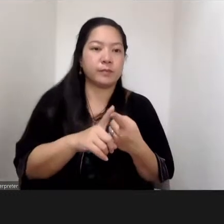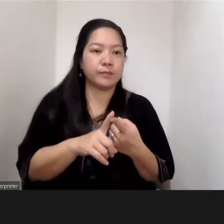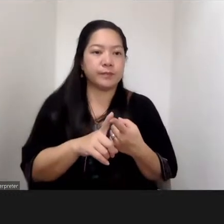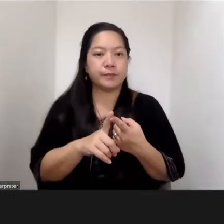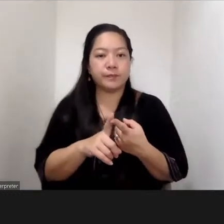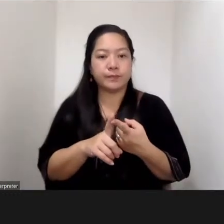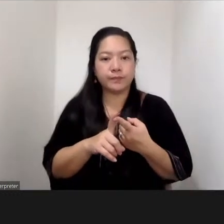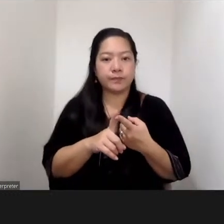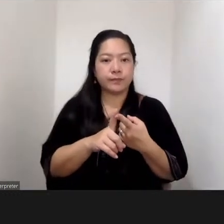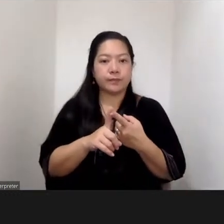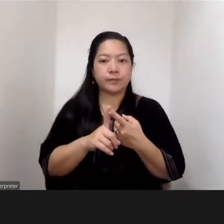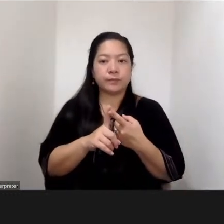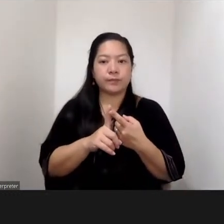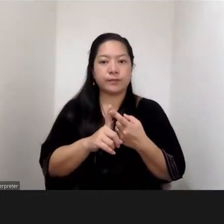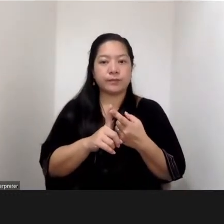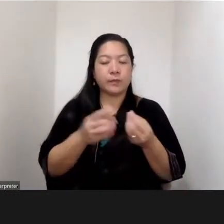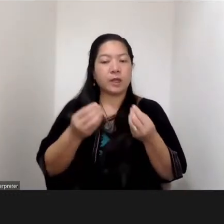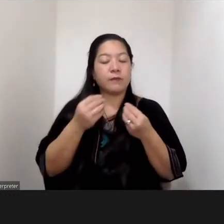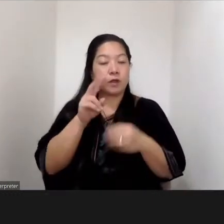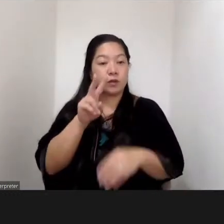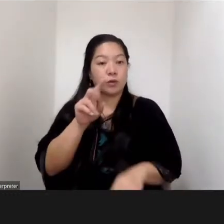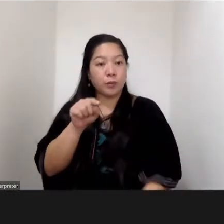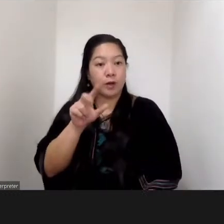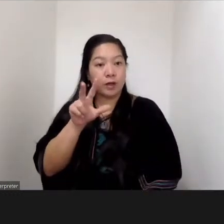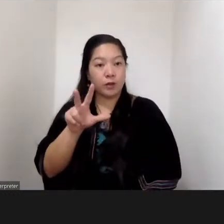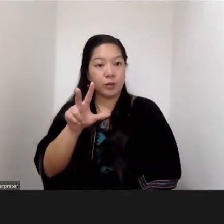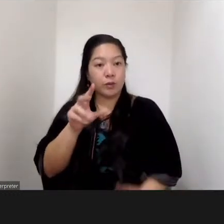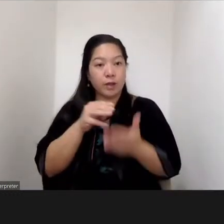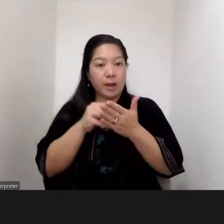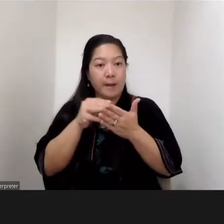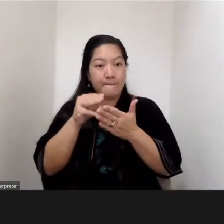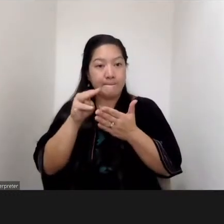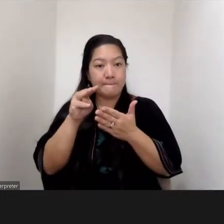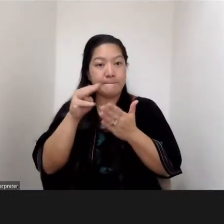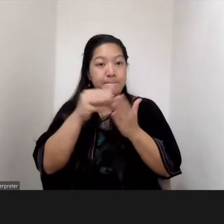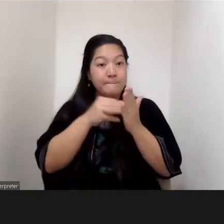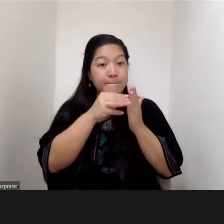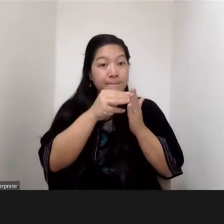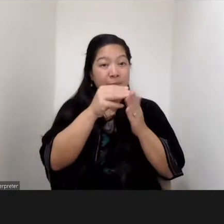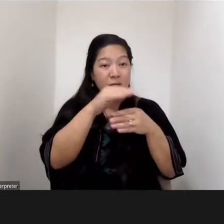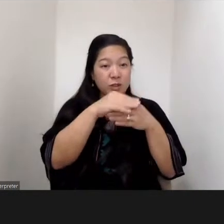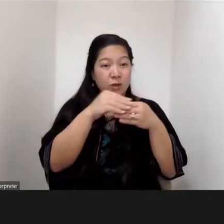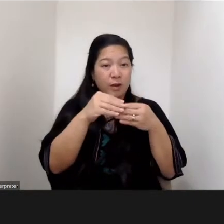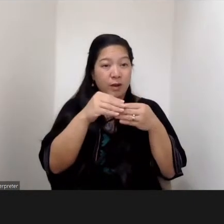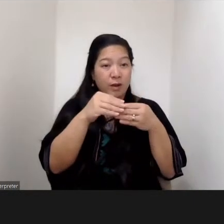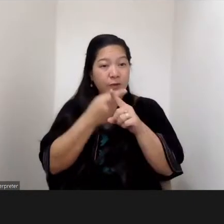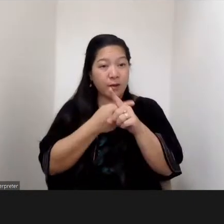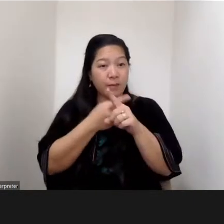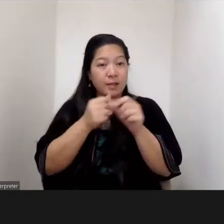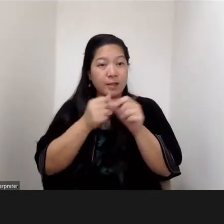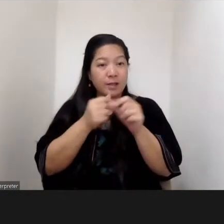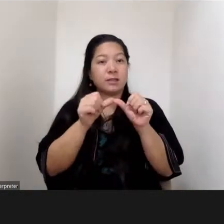give us, you know, 2.3 million every month so we can continue on with the